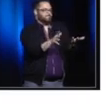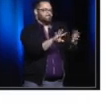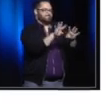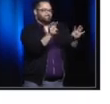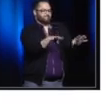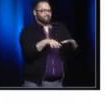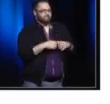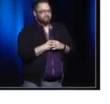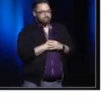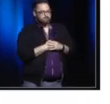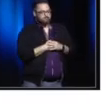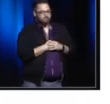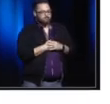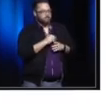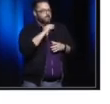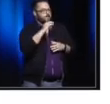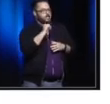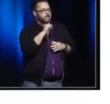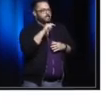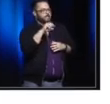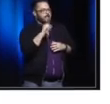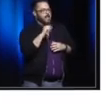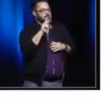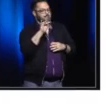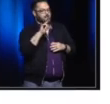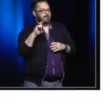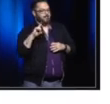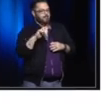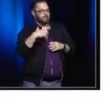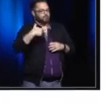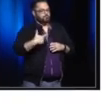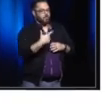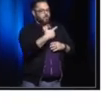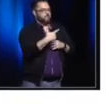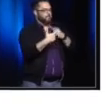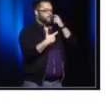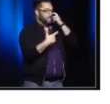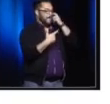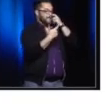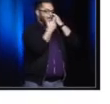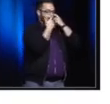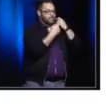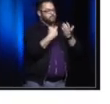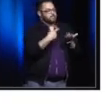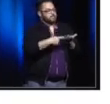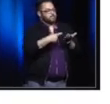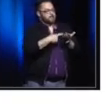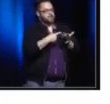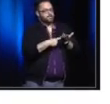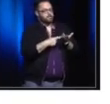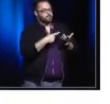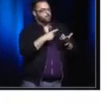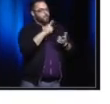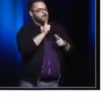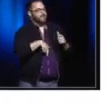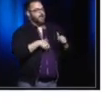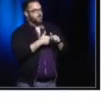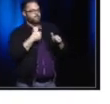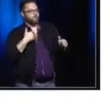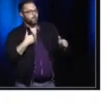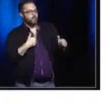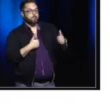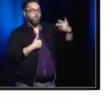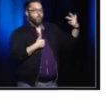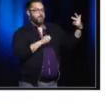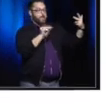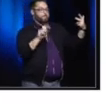Cats kill dolphins is always an interesting conversation starter in New Zealand, but it's a conversation we can't shy away from. 3 Māui